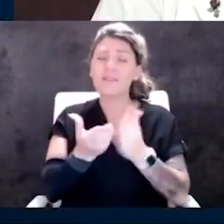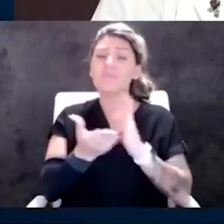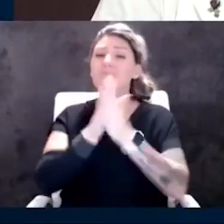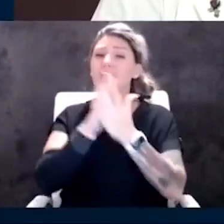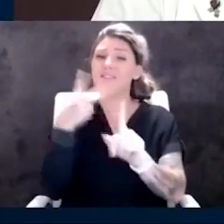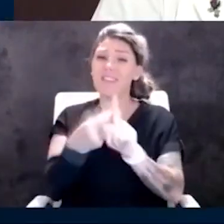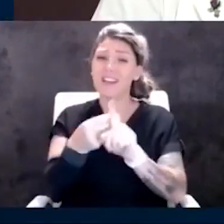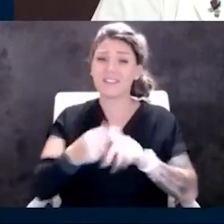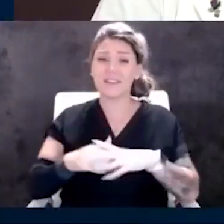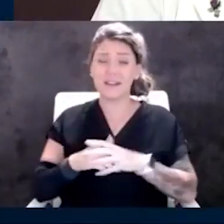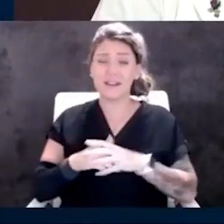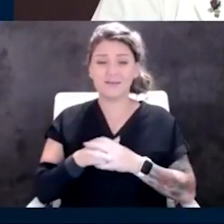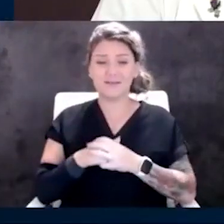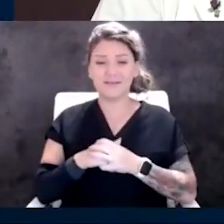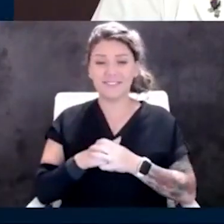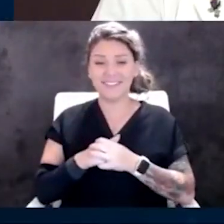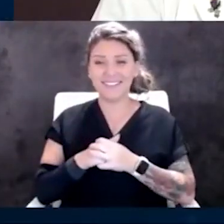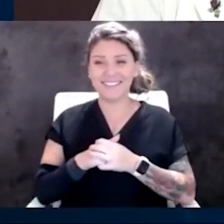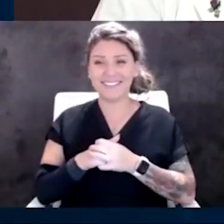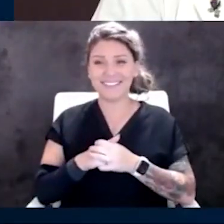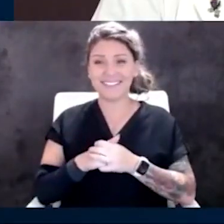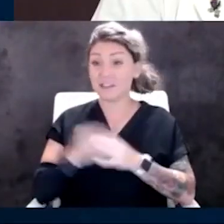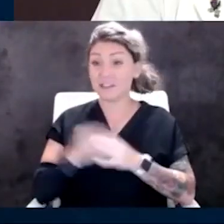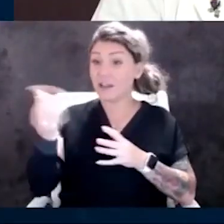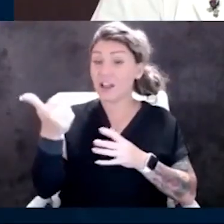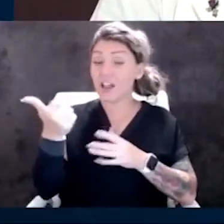Any other questions, Jess, out there?